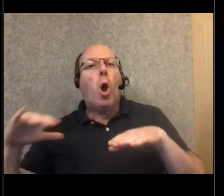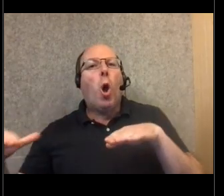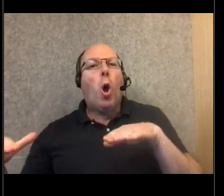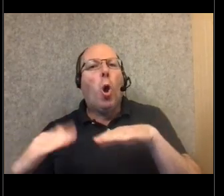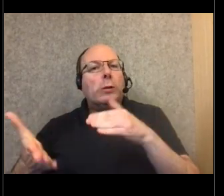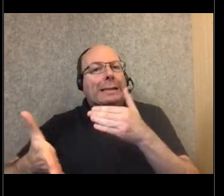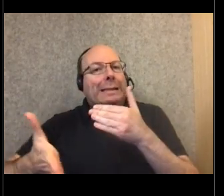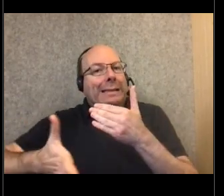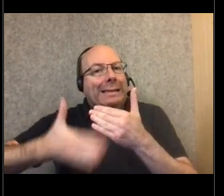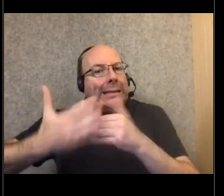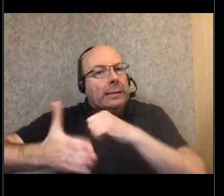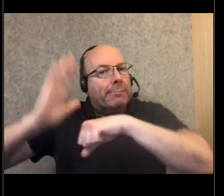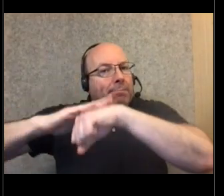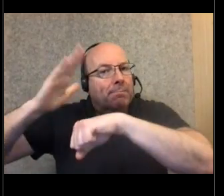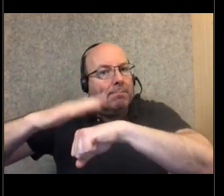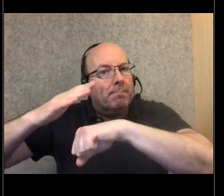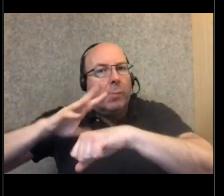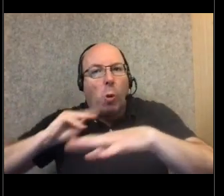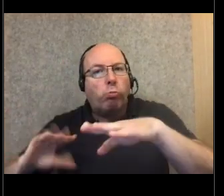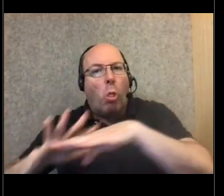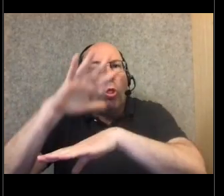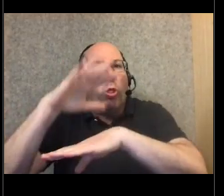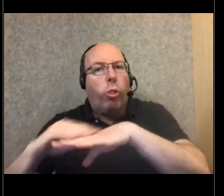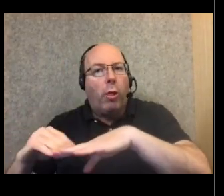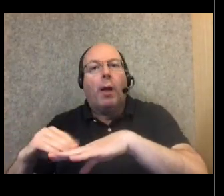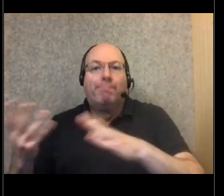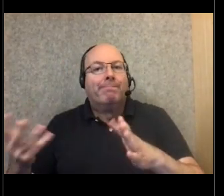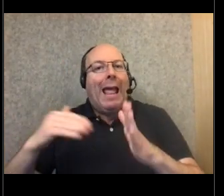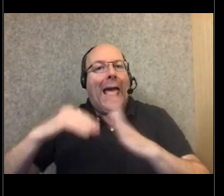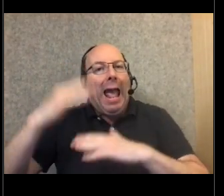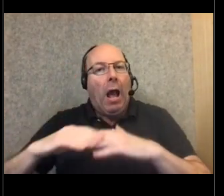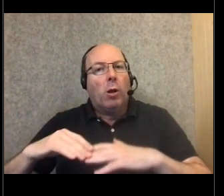level above the base flood elevation.